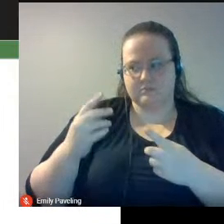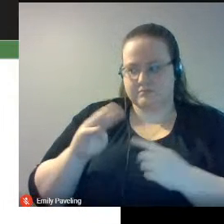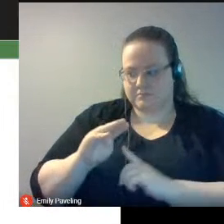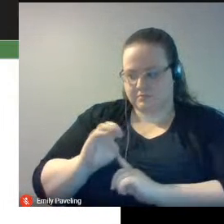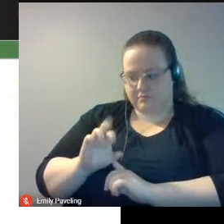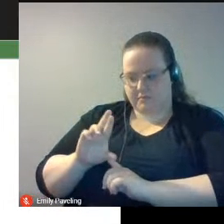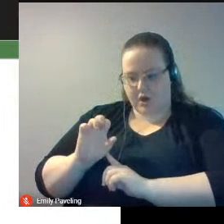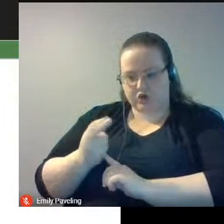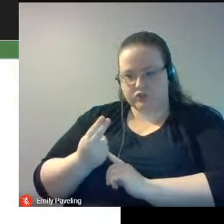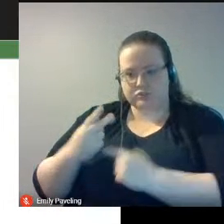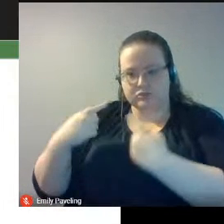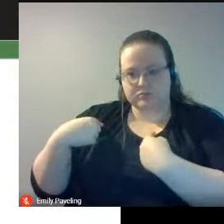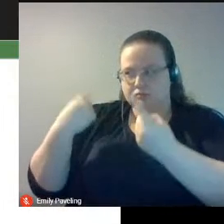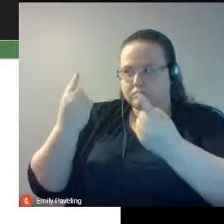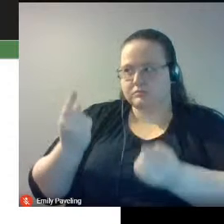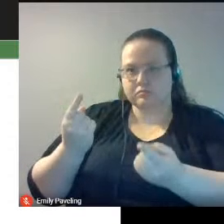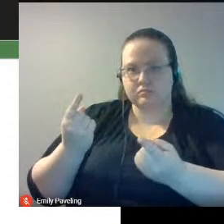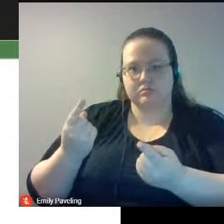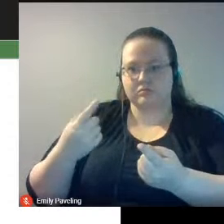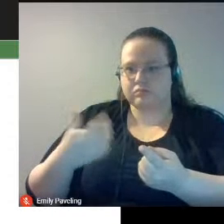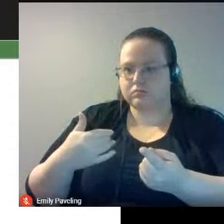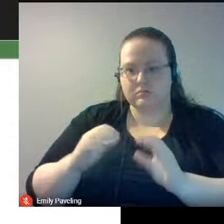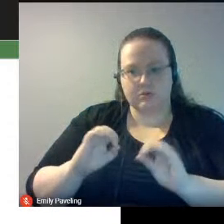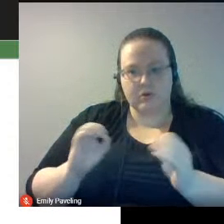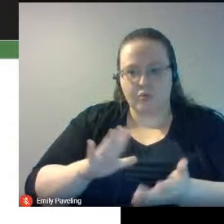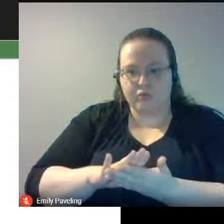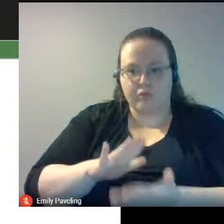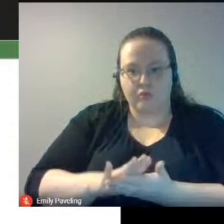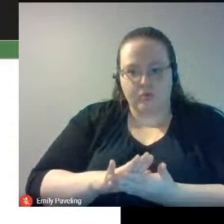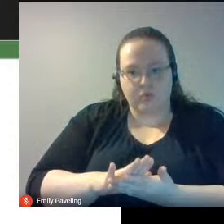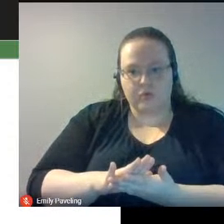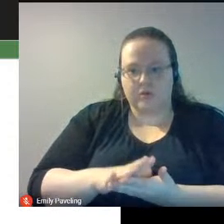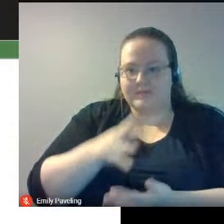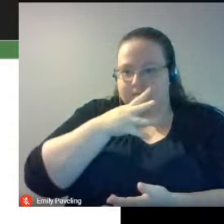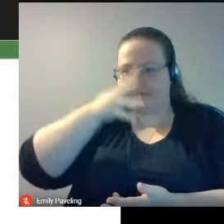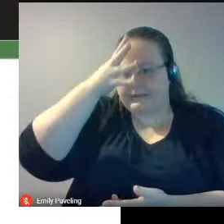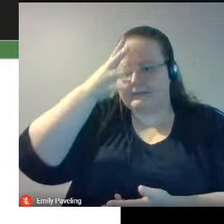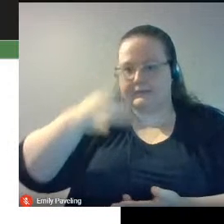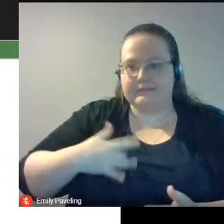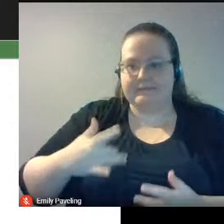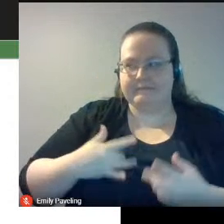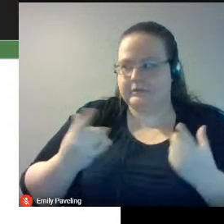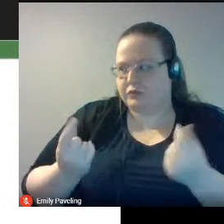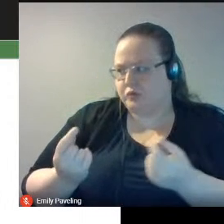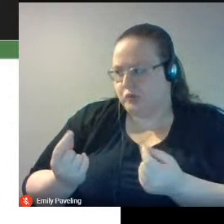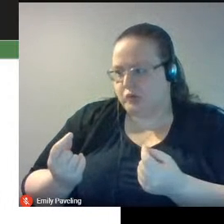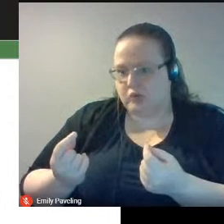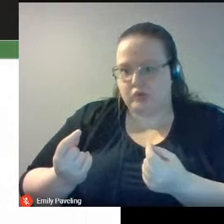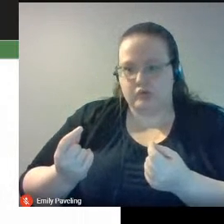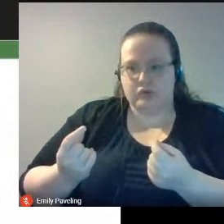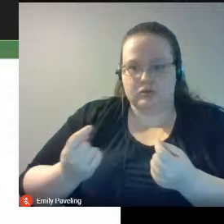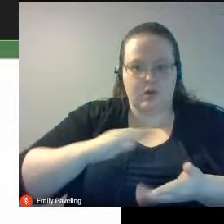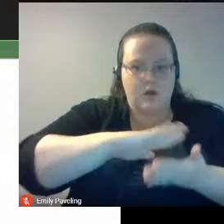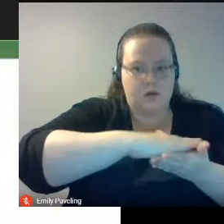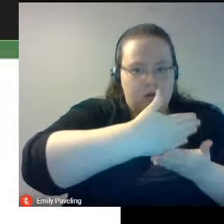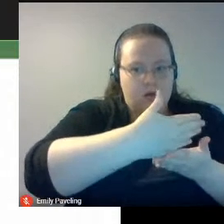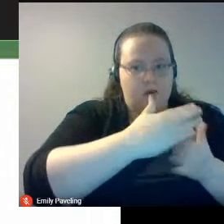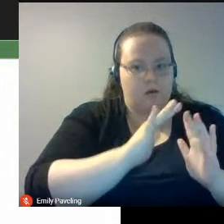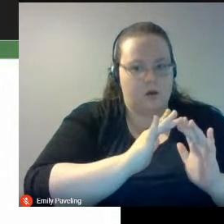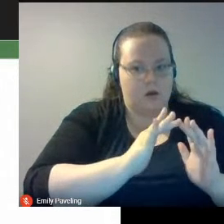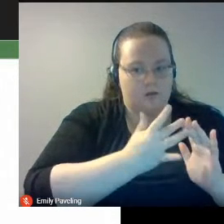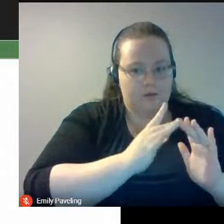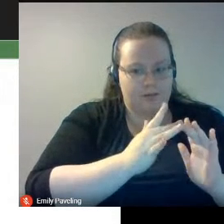it feels as if you are facing an impossible choice. Do you pursue remote education for your